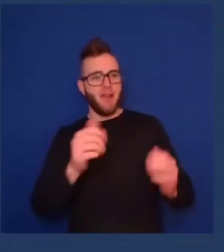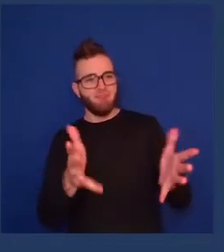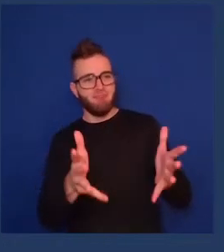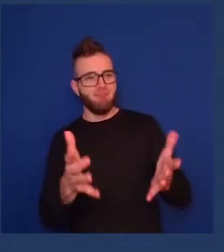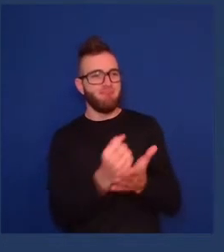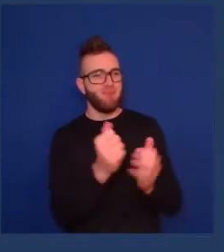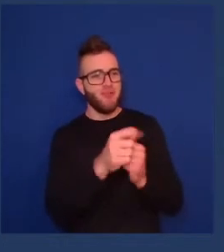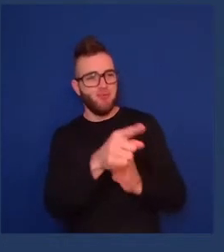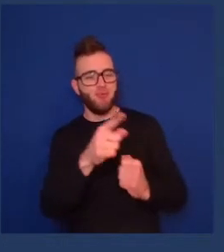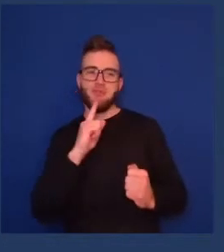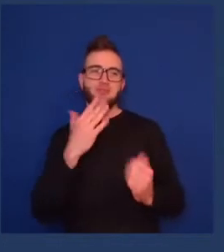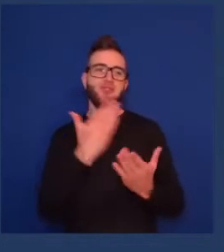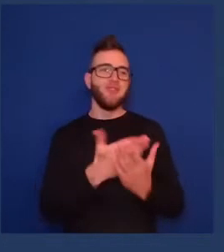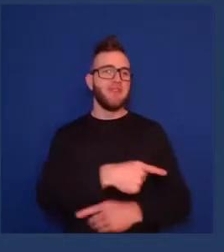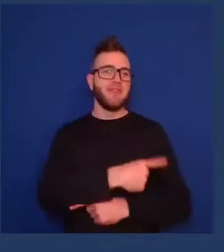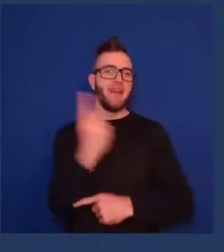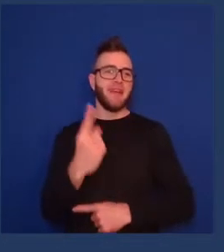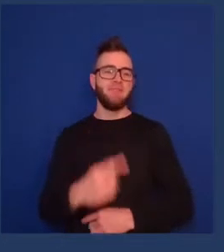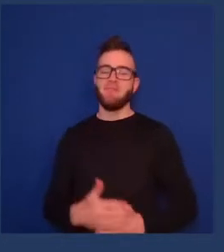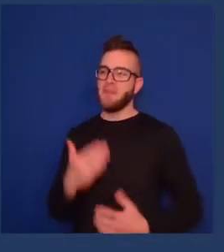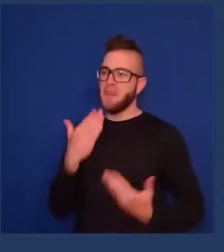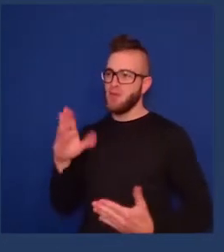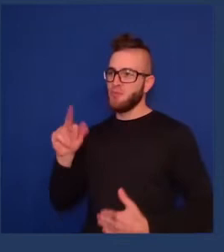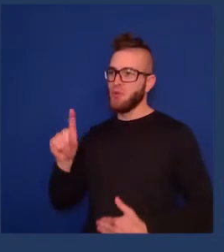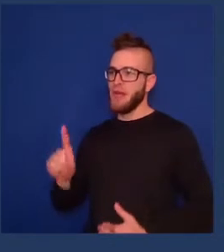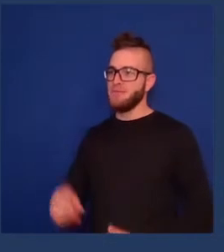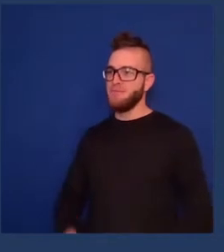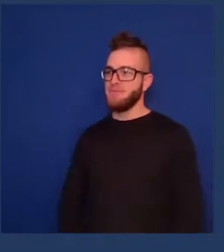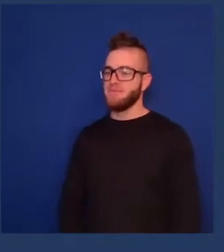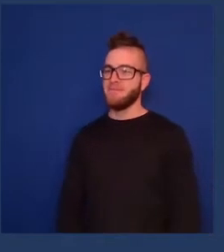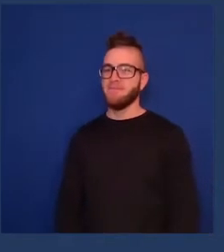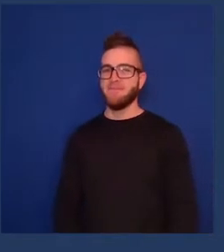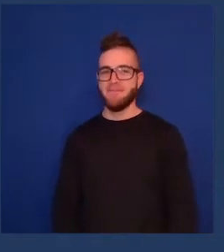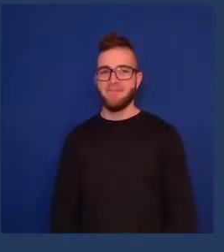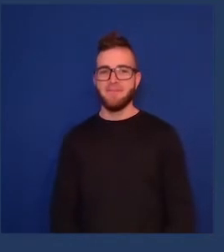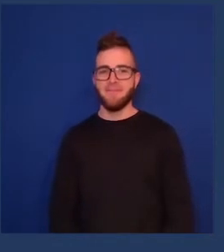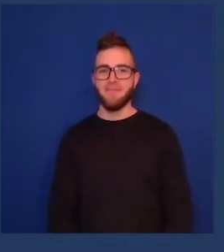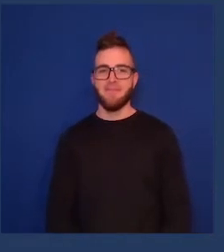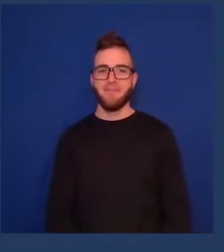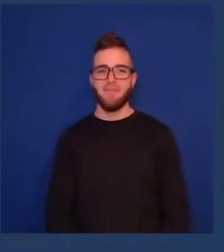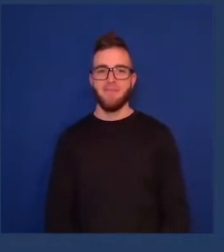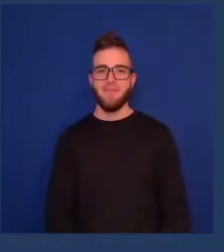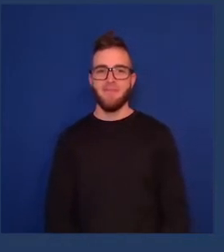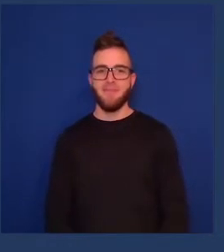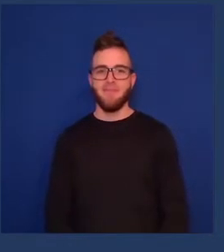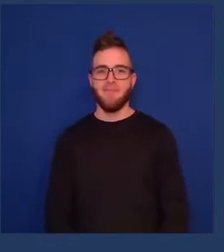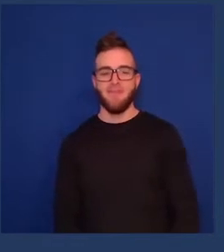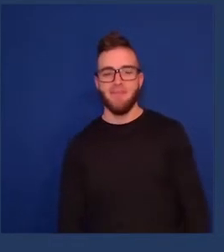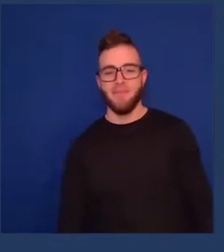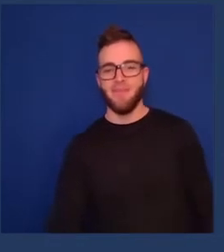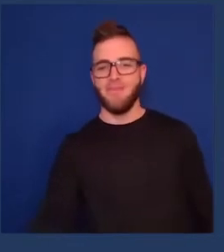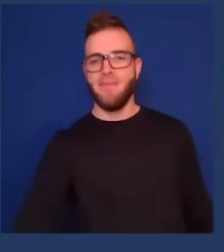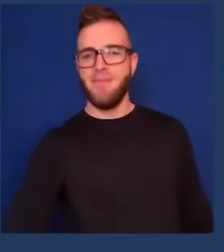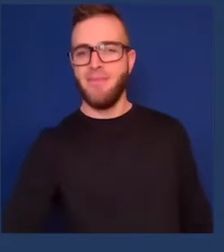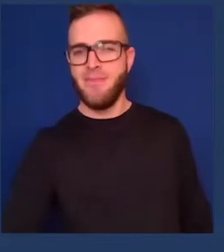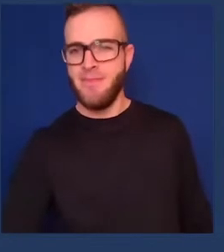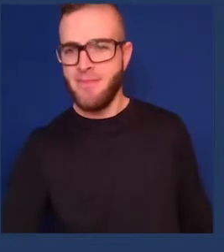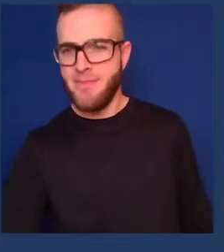So thank you all very much. Thank you, Tim. Thank you. Any day we get to spend with you is a good day. Thank you,